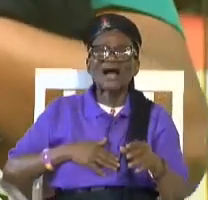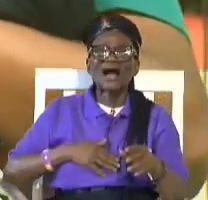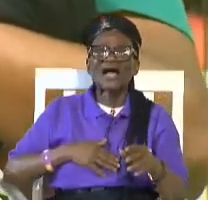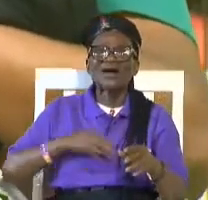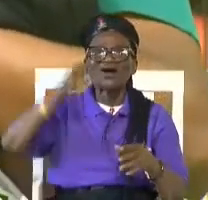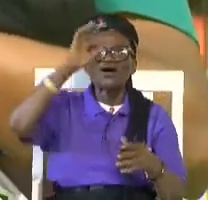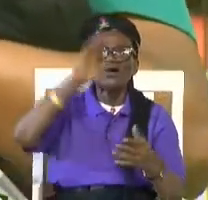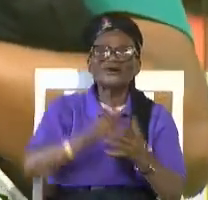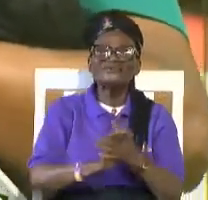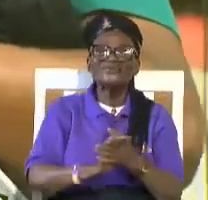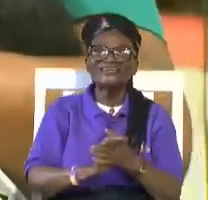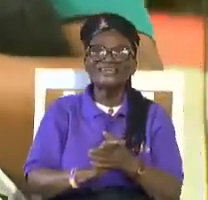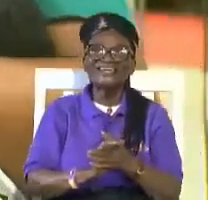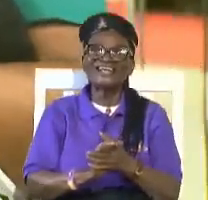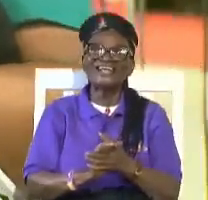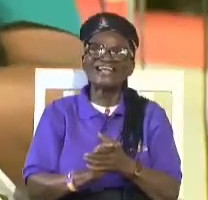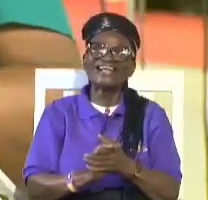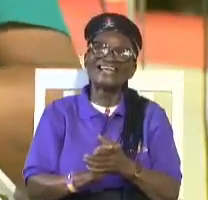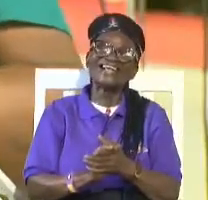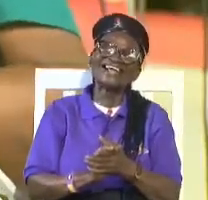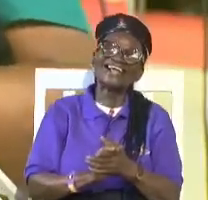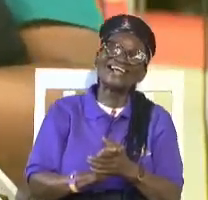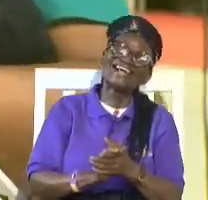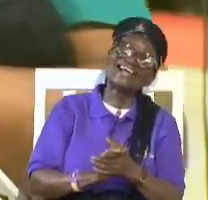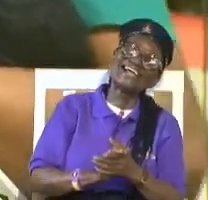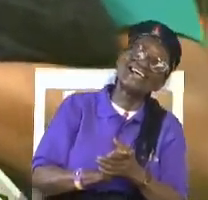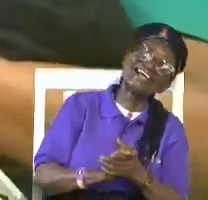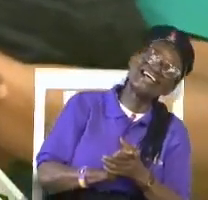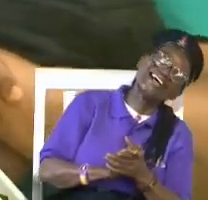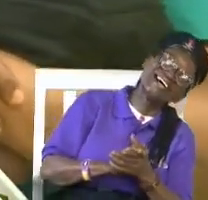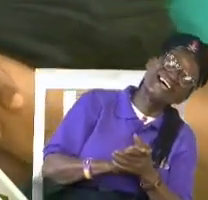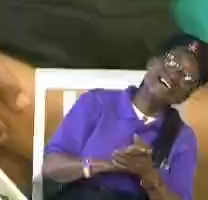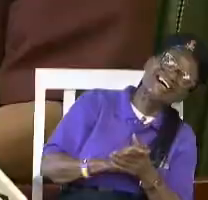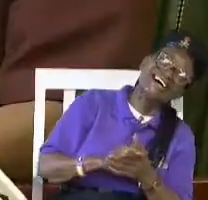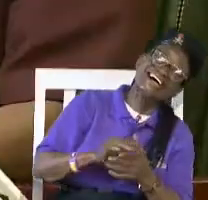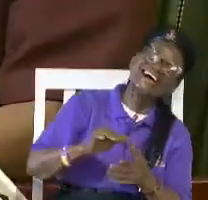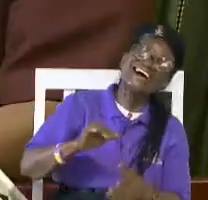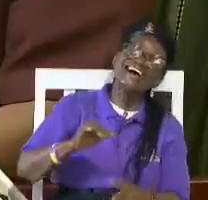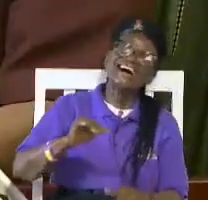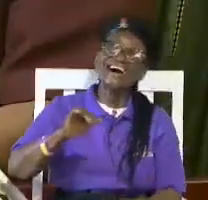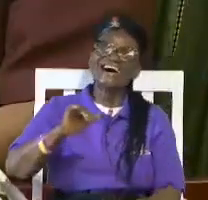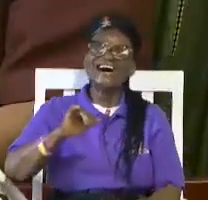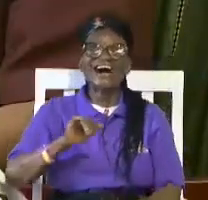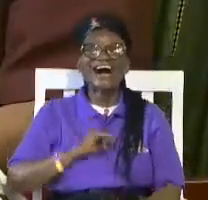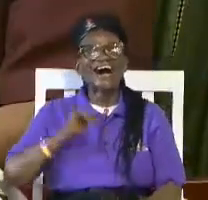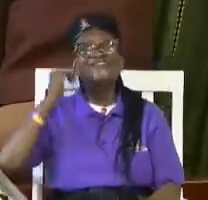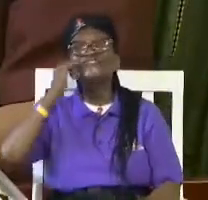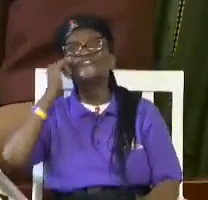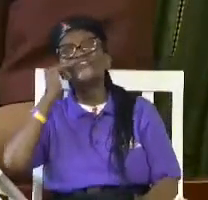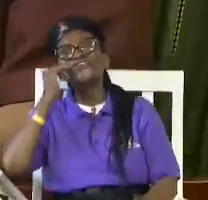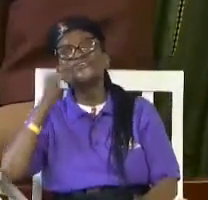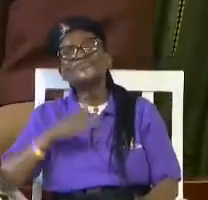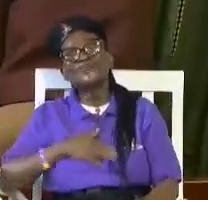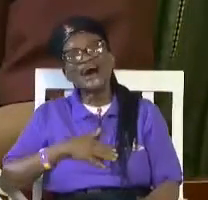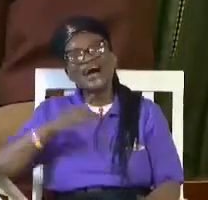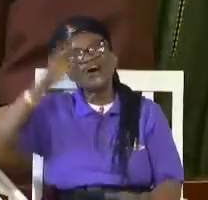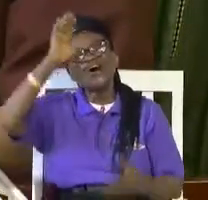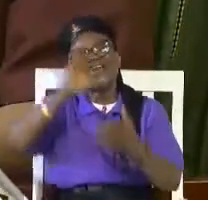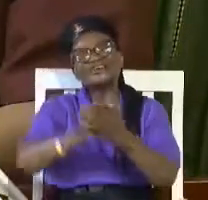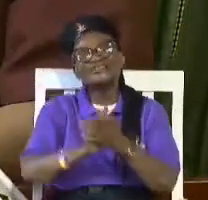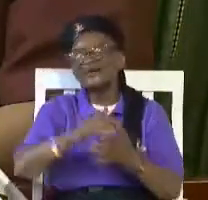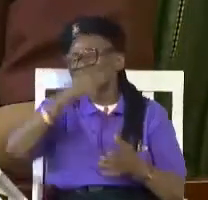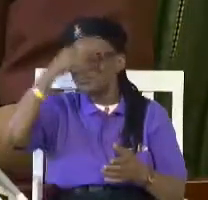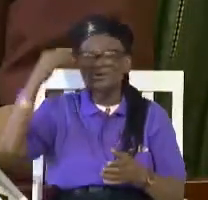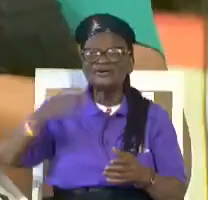yourself to Nigeria this year, oh, because this year I'm carrying my baby. He said, it's just a dream, Joe. I said, it's not a dream,